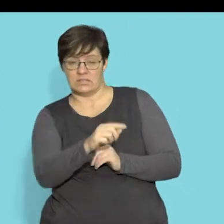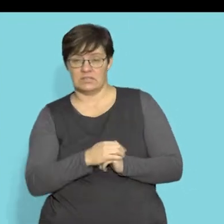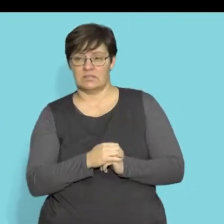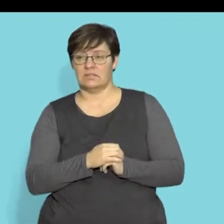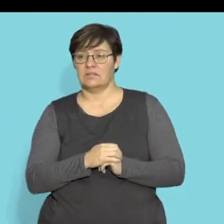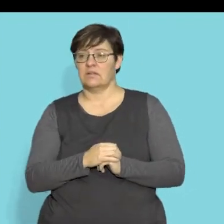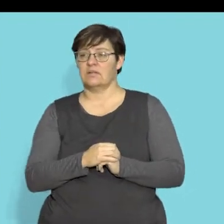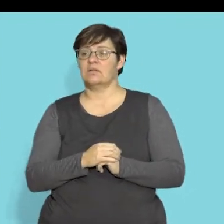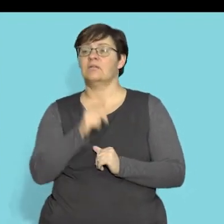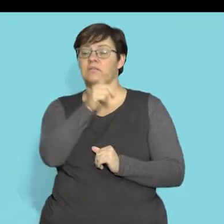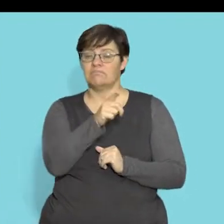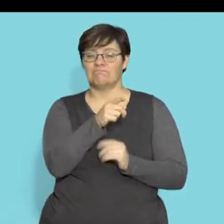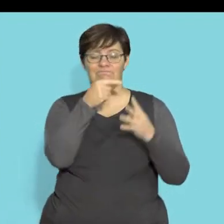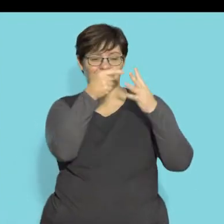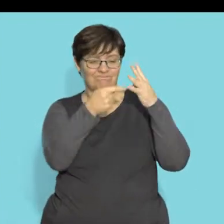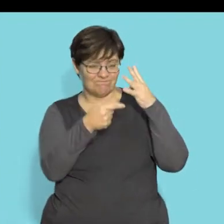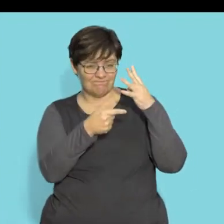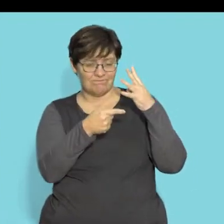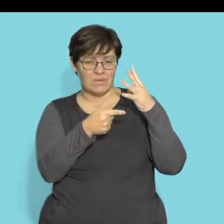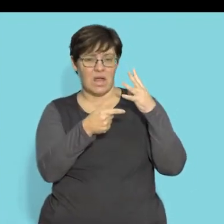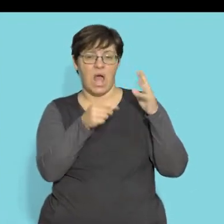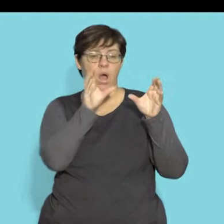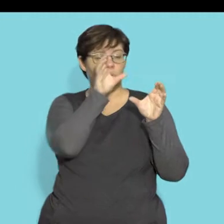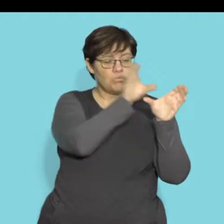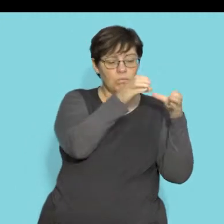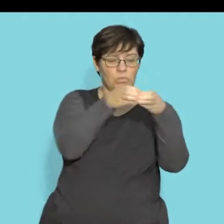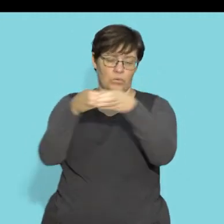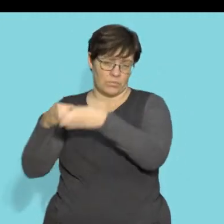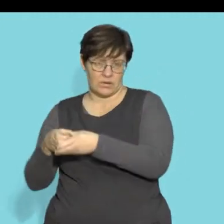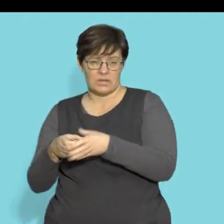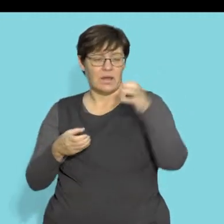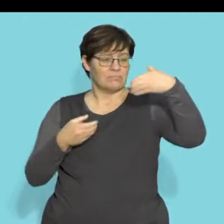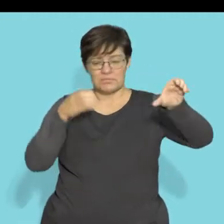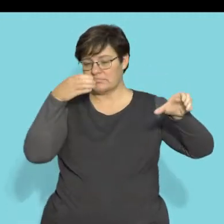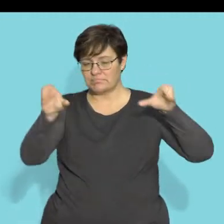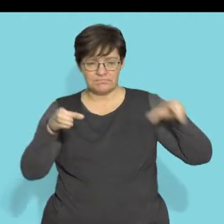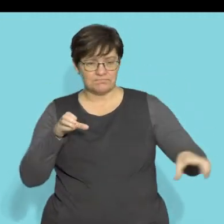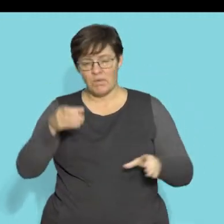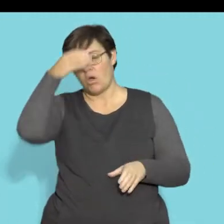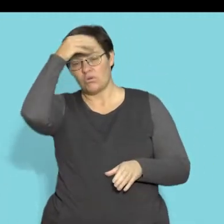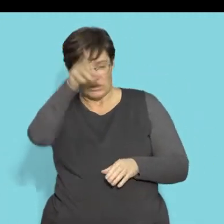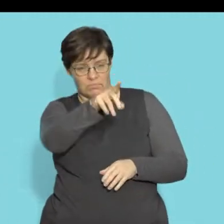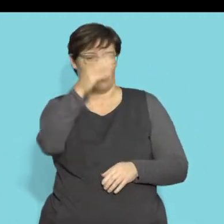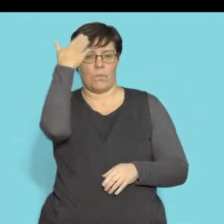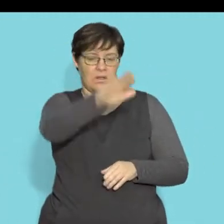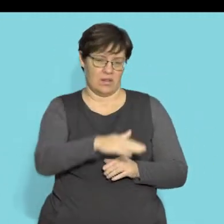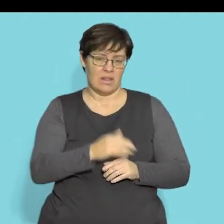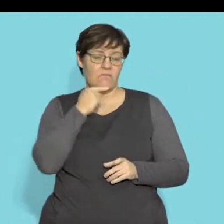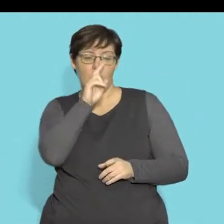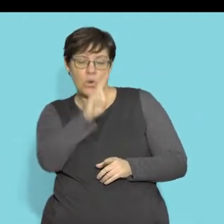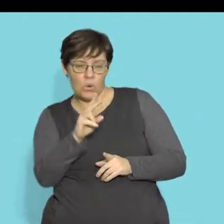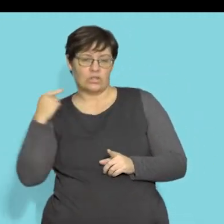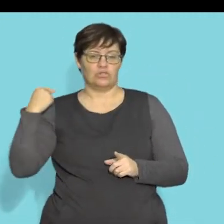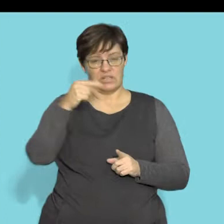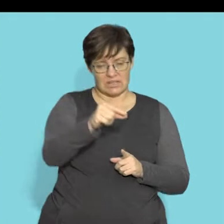the aspects of the section on genetic engineering are important. This is essentially a breakdown of the concepts that you need to have when looking at